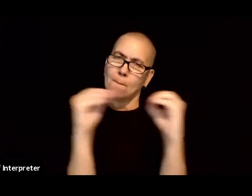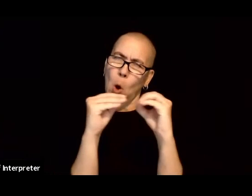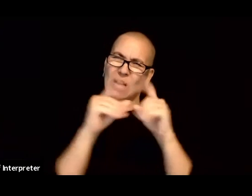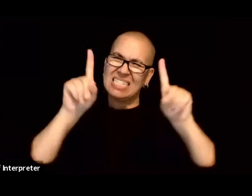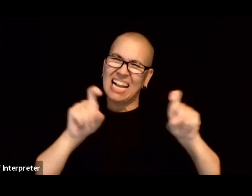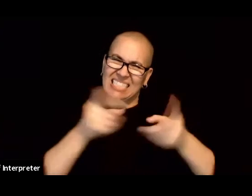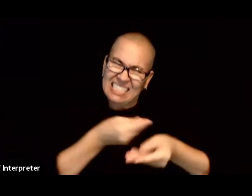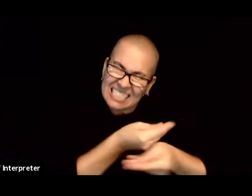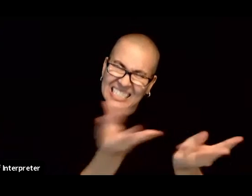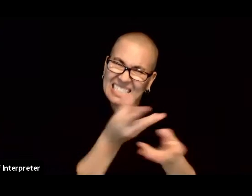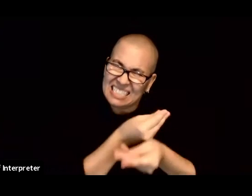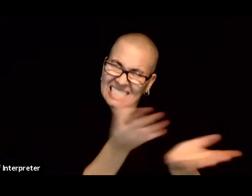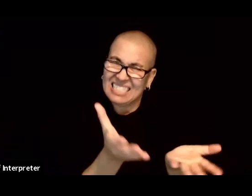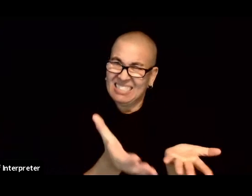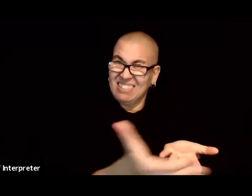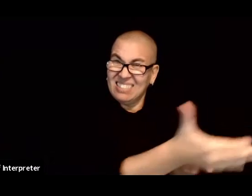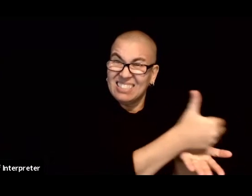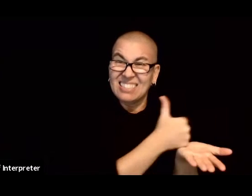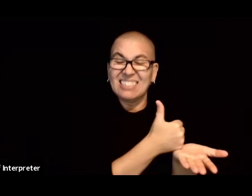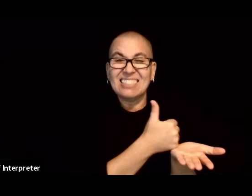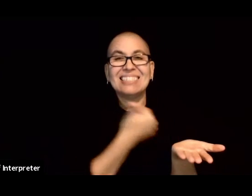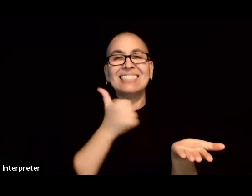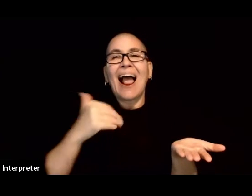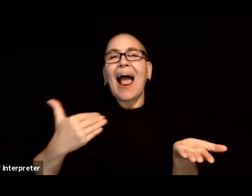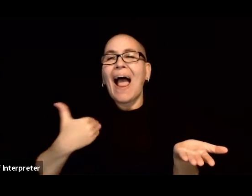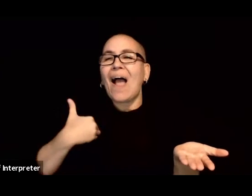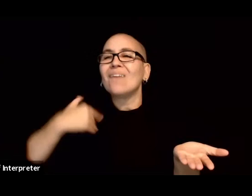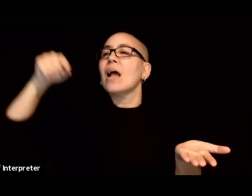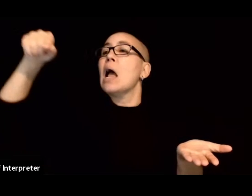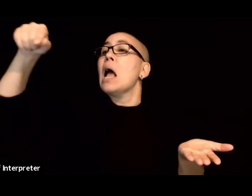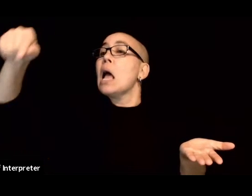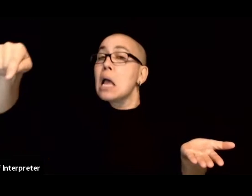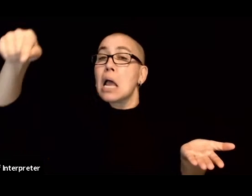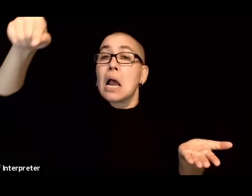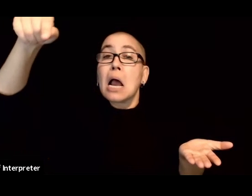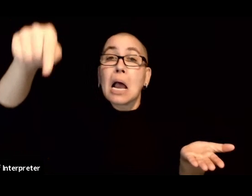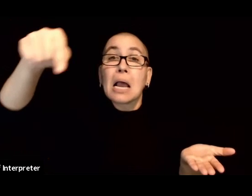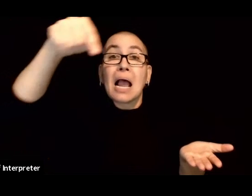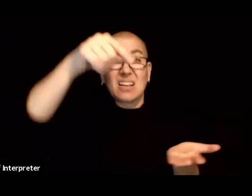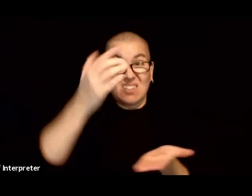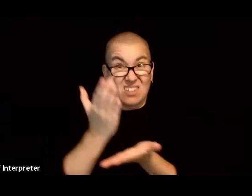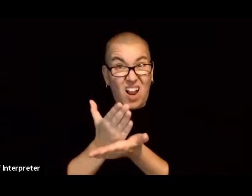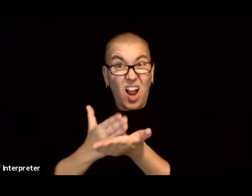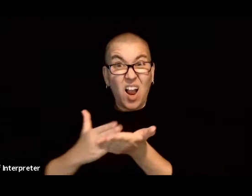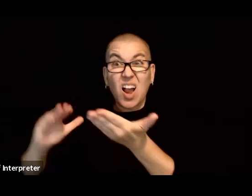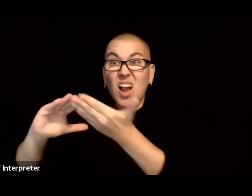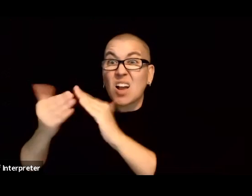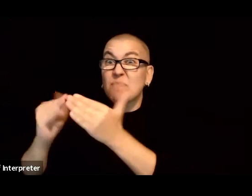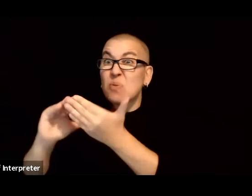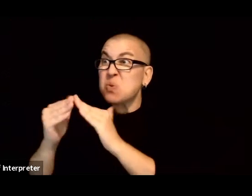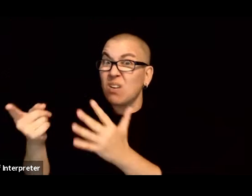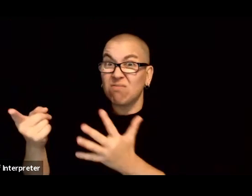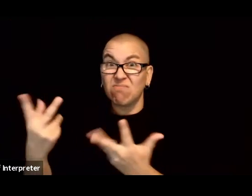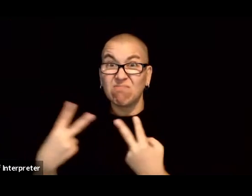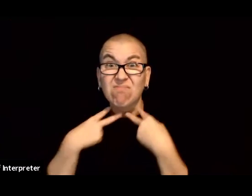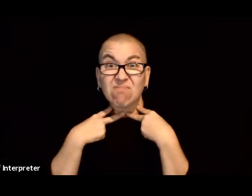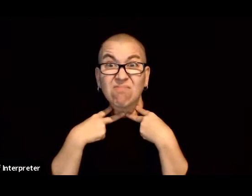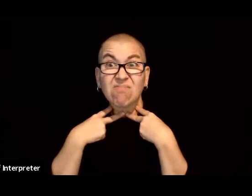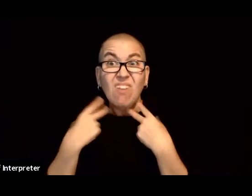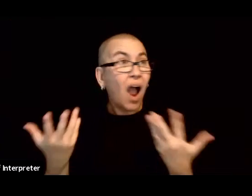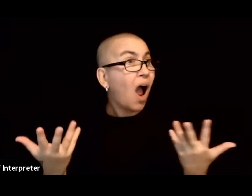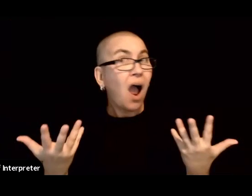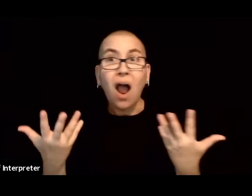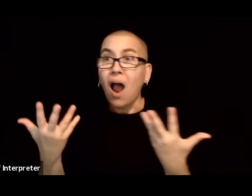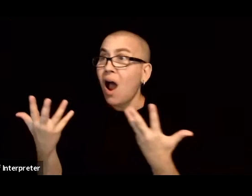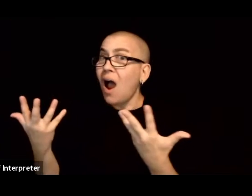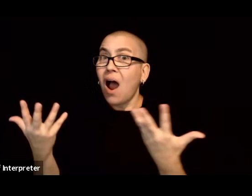still communities, places, individual people having still long waits for testing results or having a hard time getting the tests when they